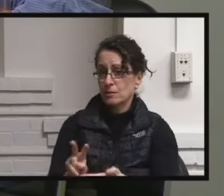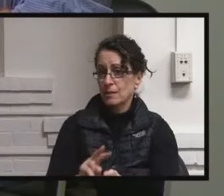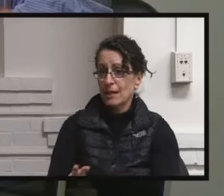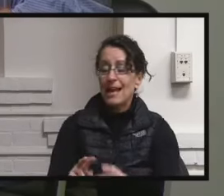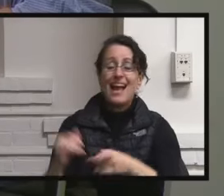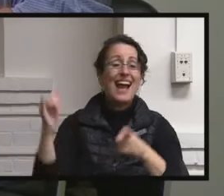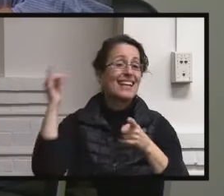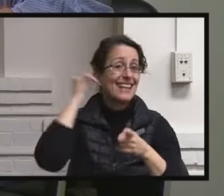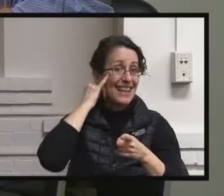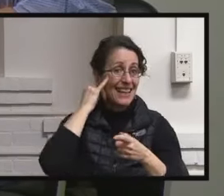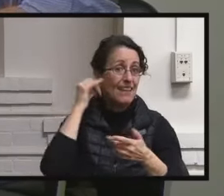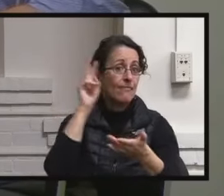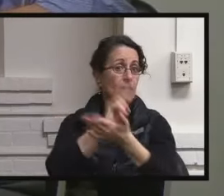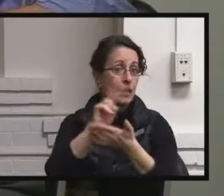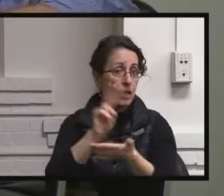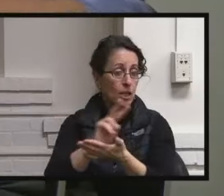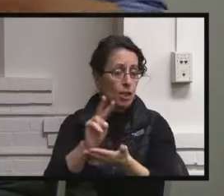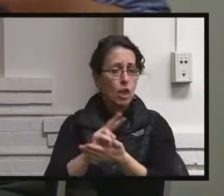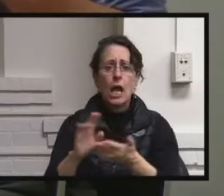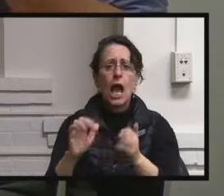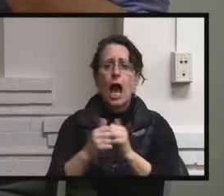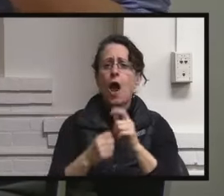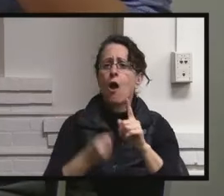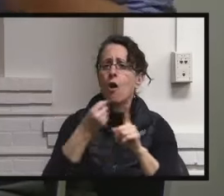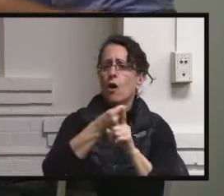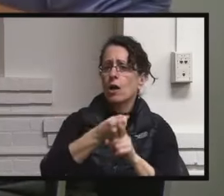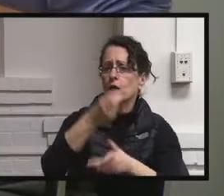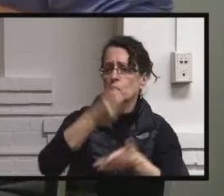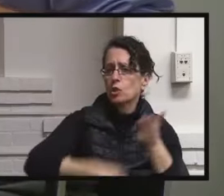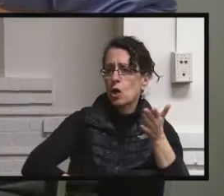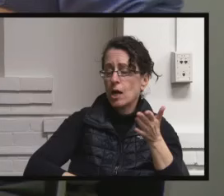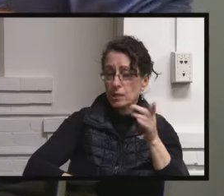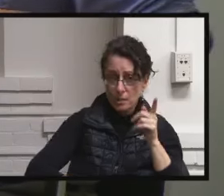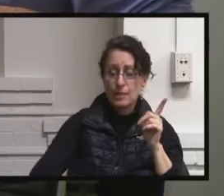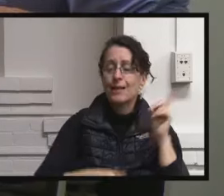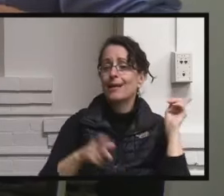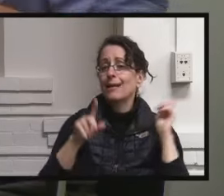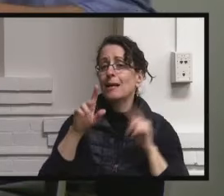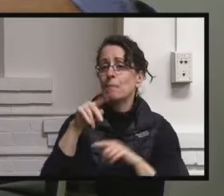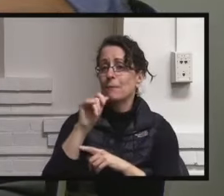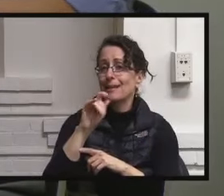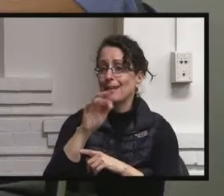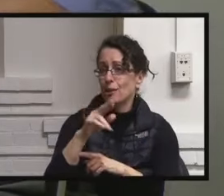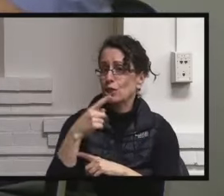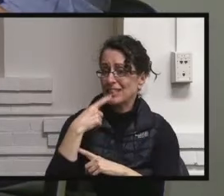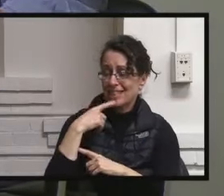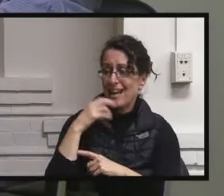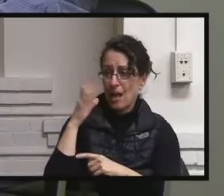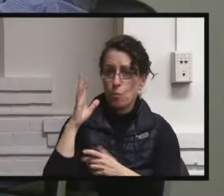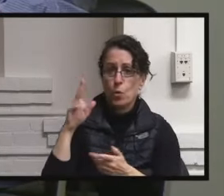from a cost-saving standpoint. And I think you mentioned it was $96,000 and change. And so